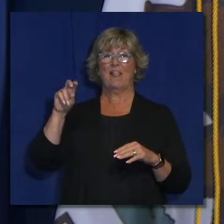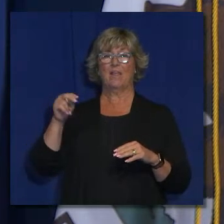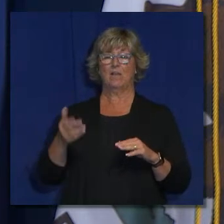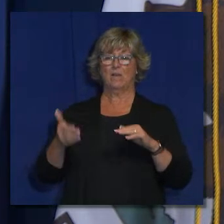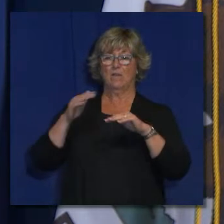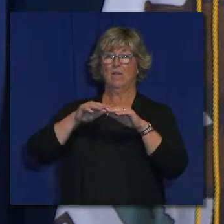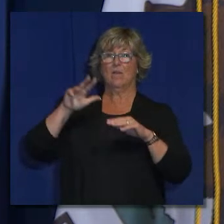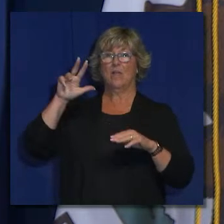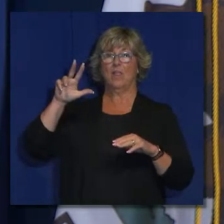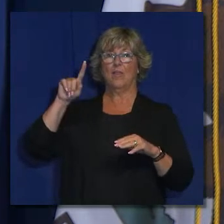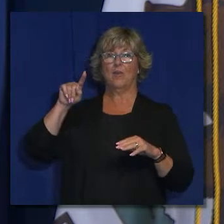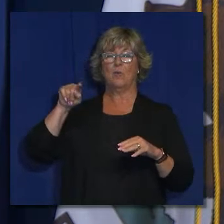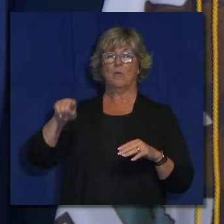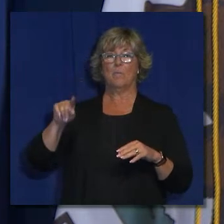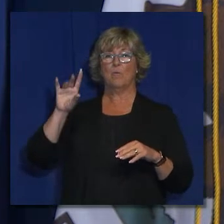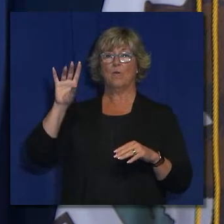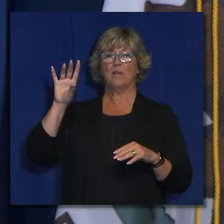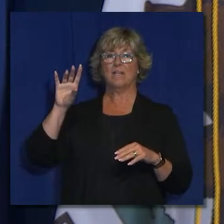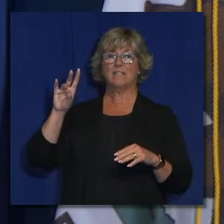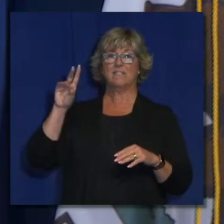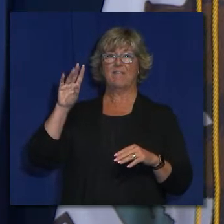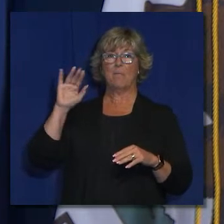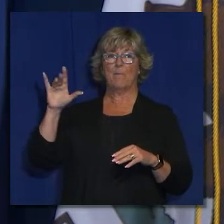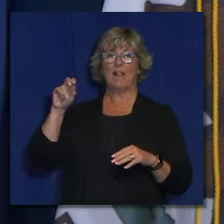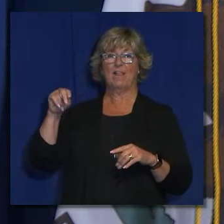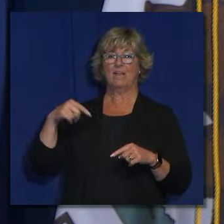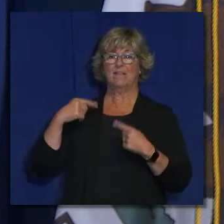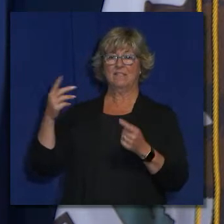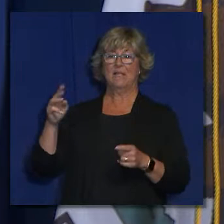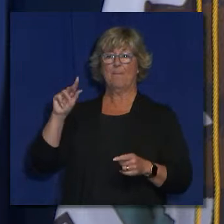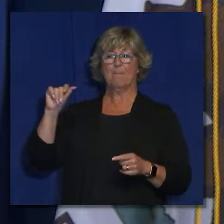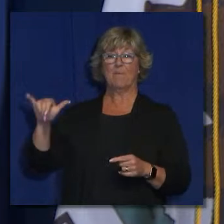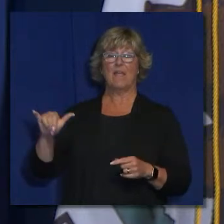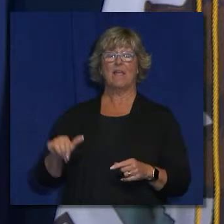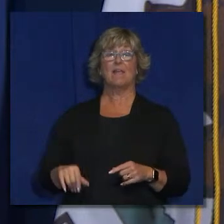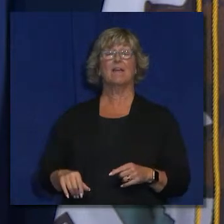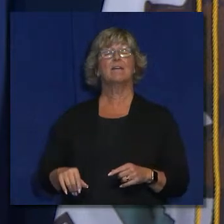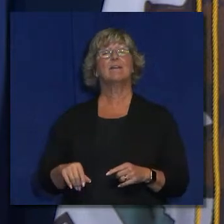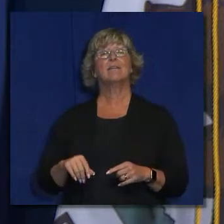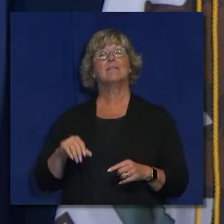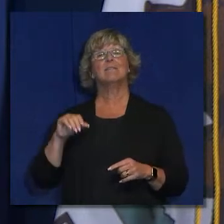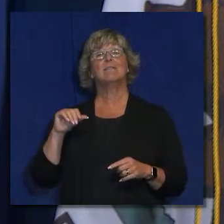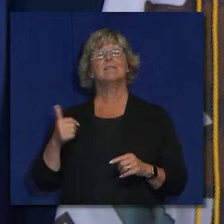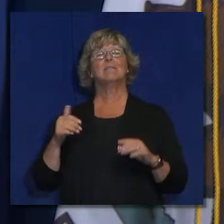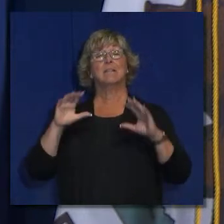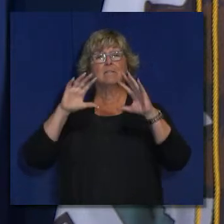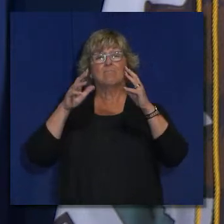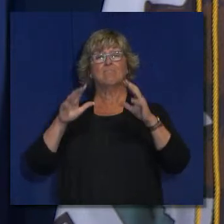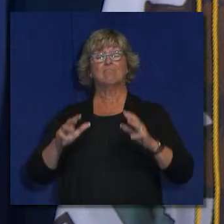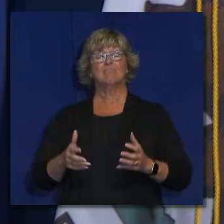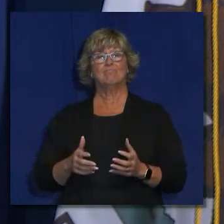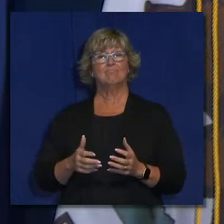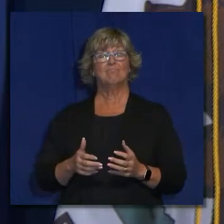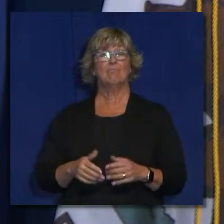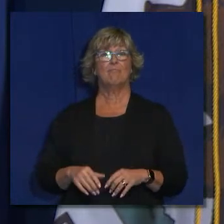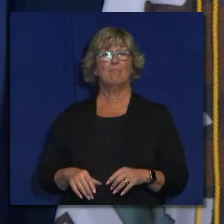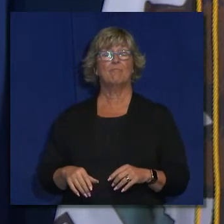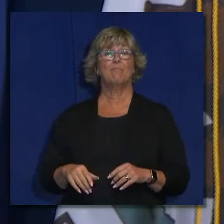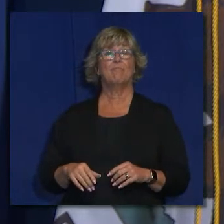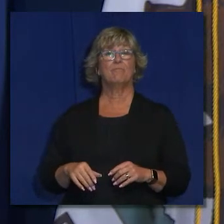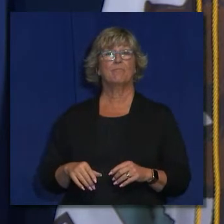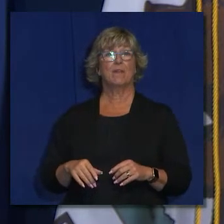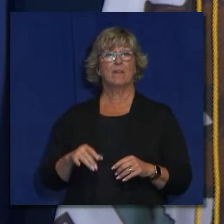Up $31.7 billion since May. A few other components that are included in the 97.5 are